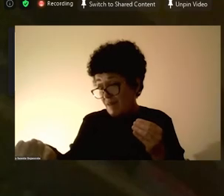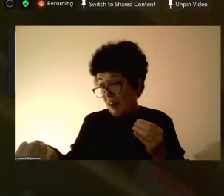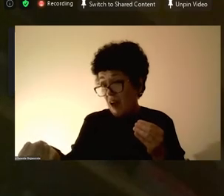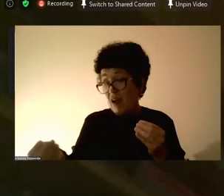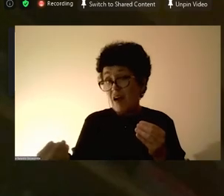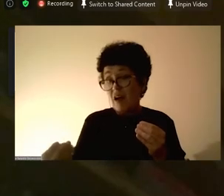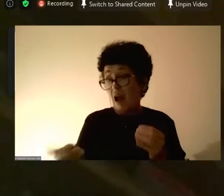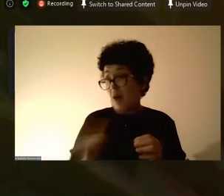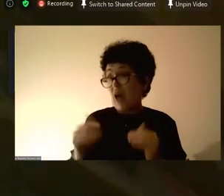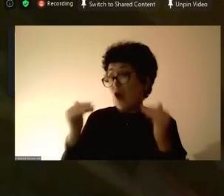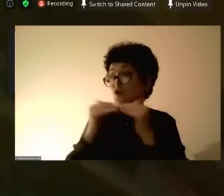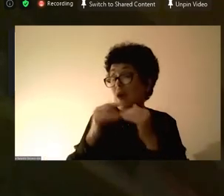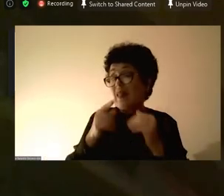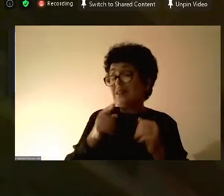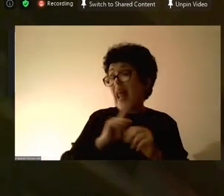send,